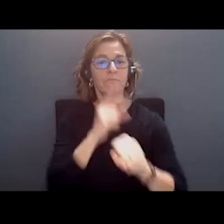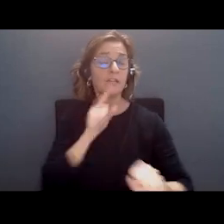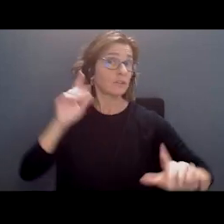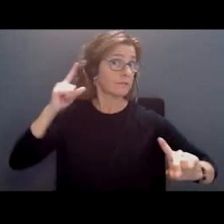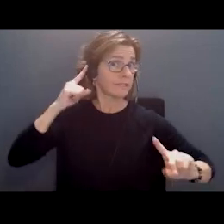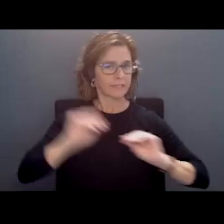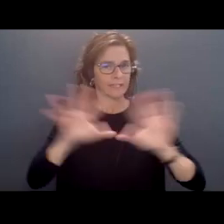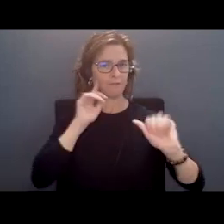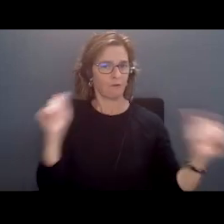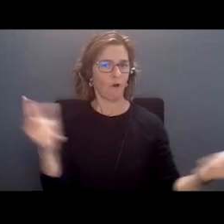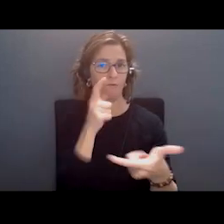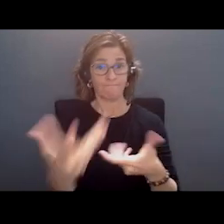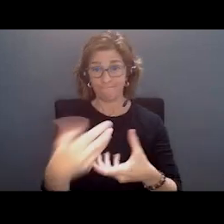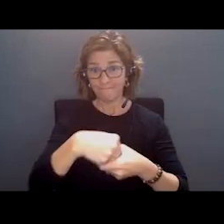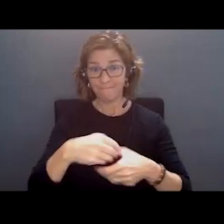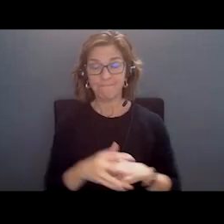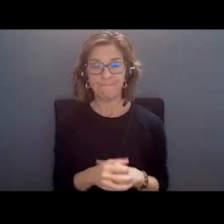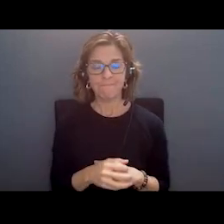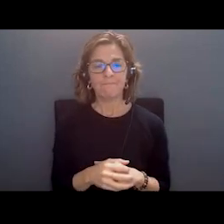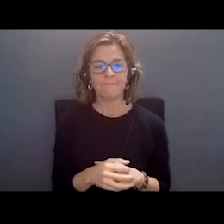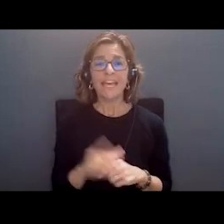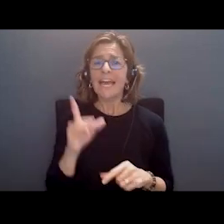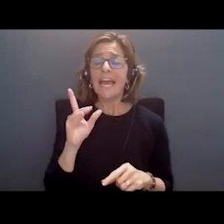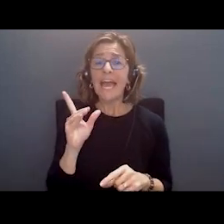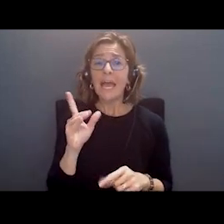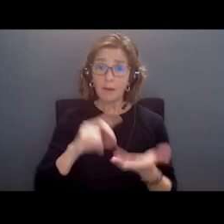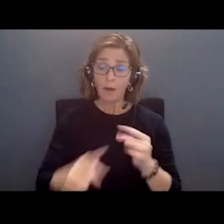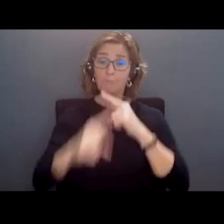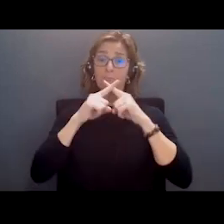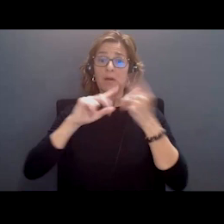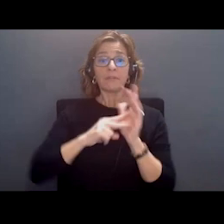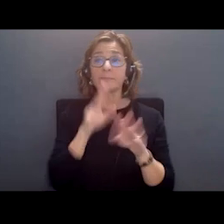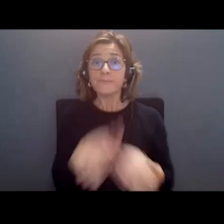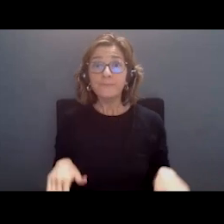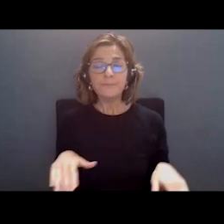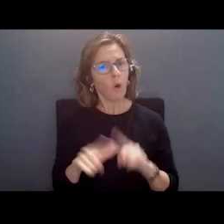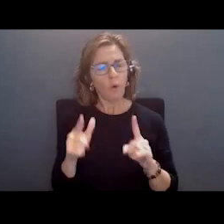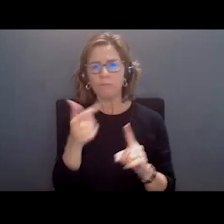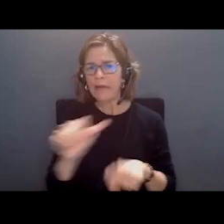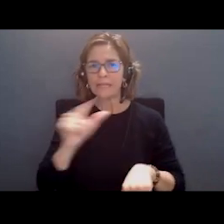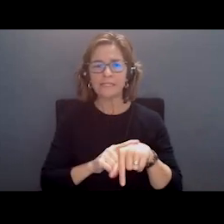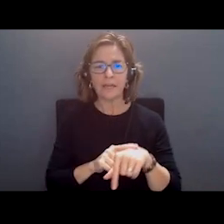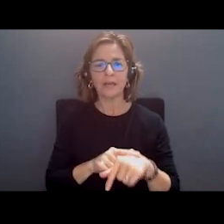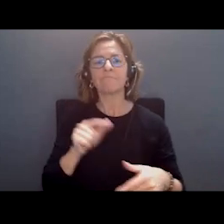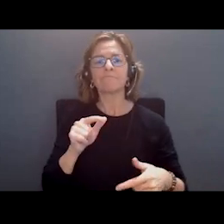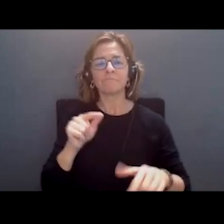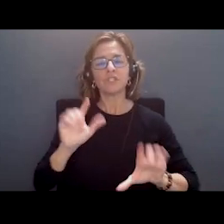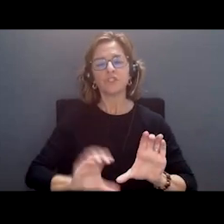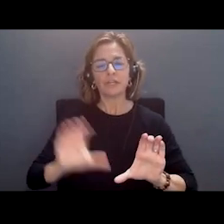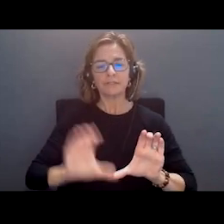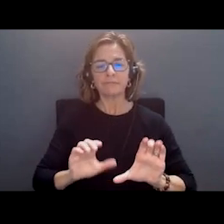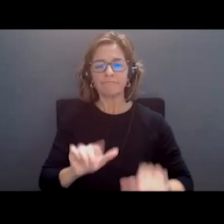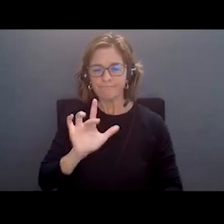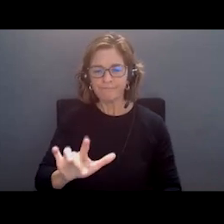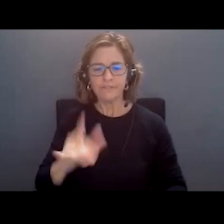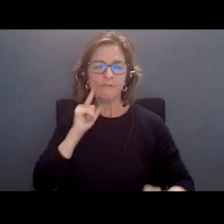participants. However, I encourage you to ask questions through the chat box feature at the bottom of your screen. Please